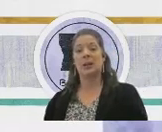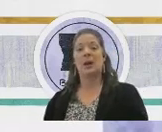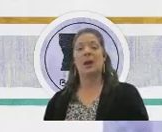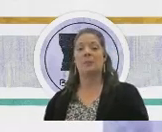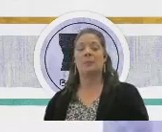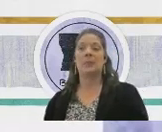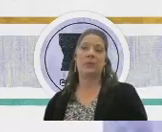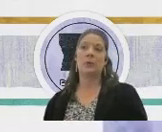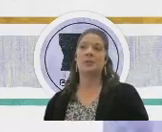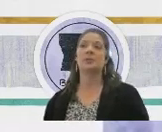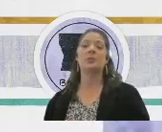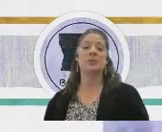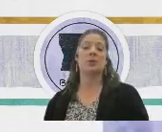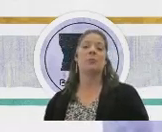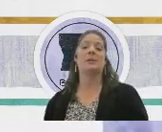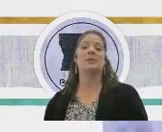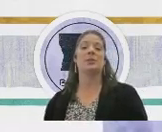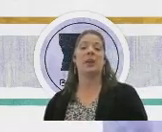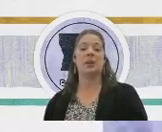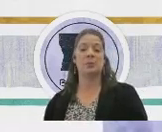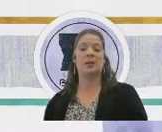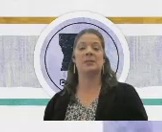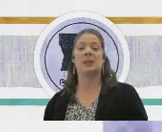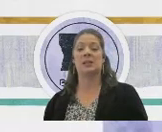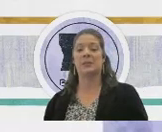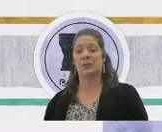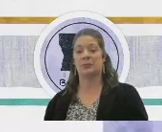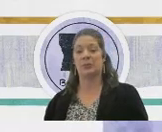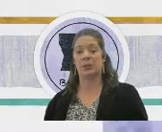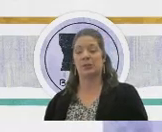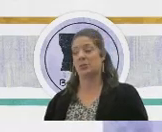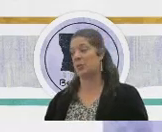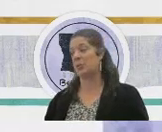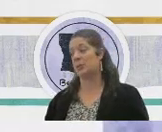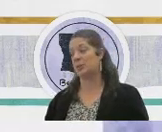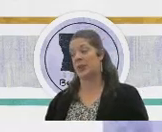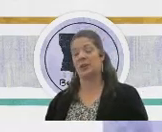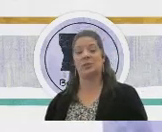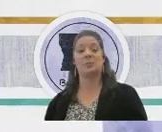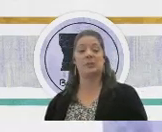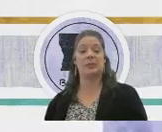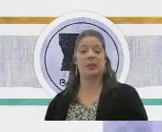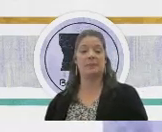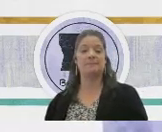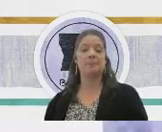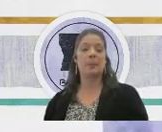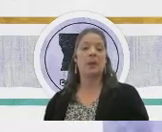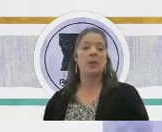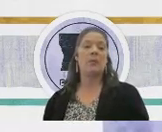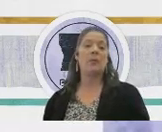setting. Of course, there's also BSEE certification policy that has further restrictions on certification